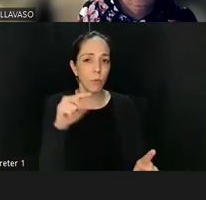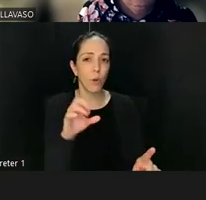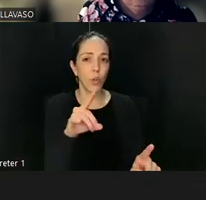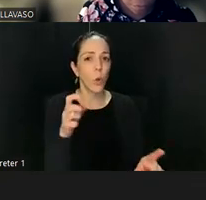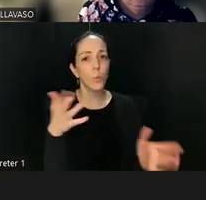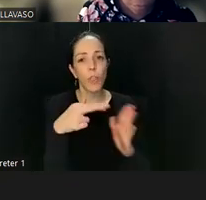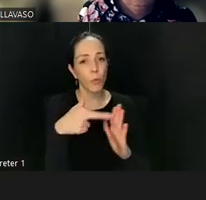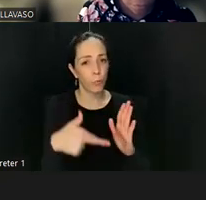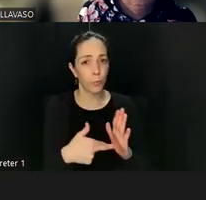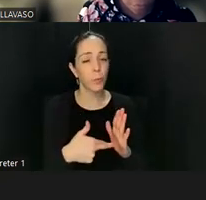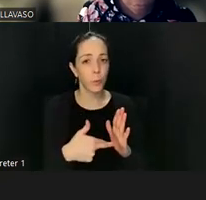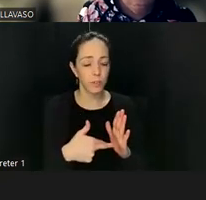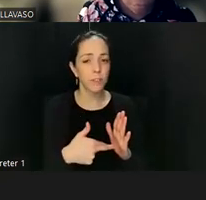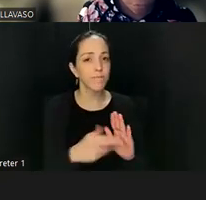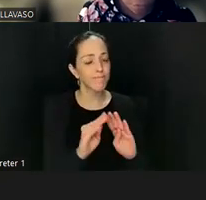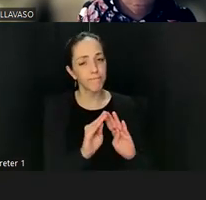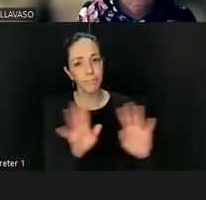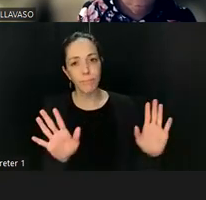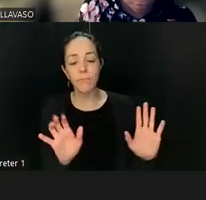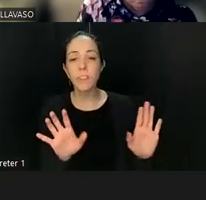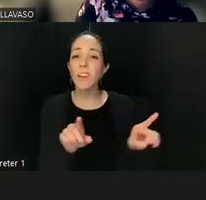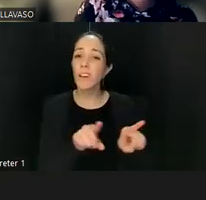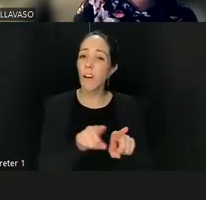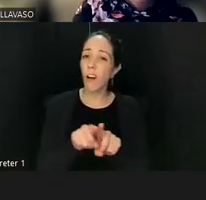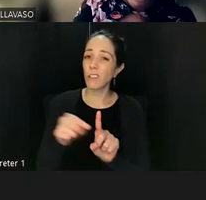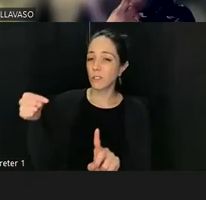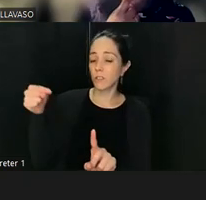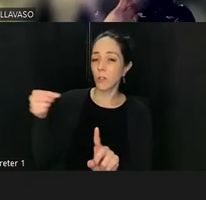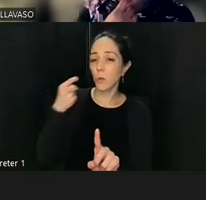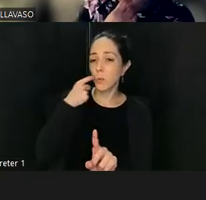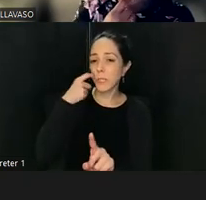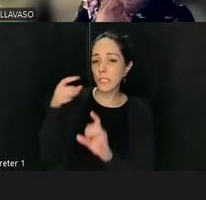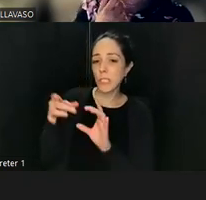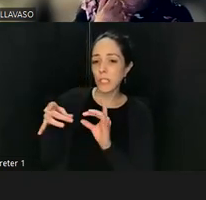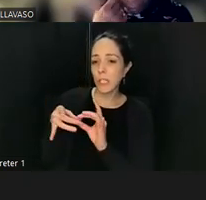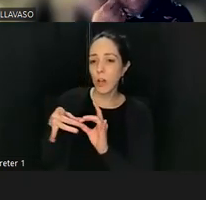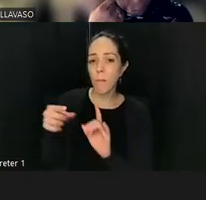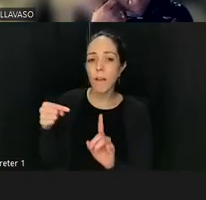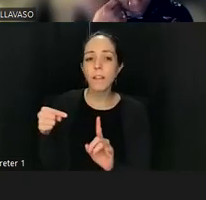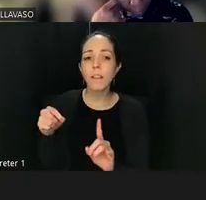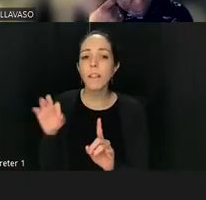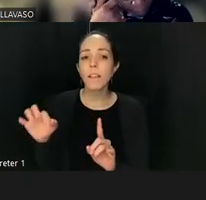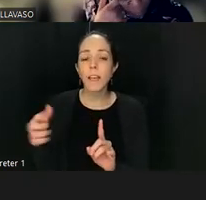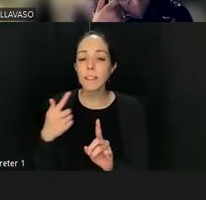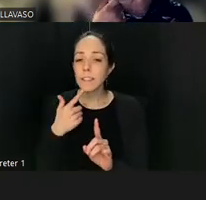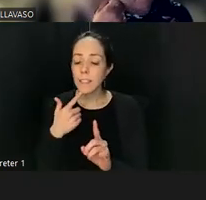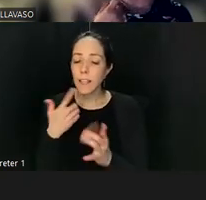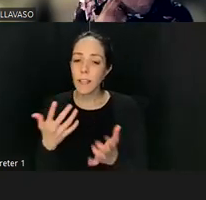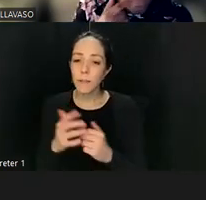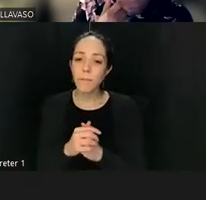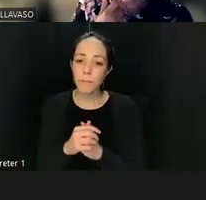supposed to be. I think too that, again, going back to what Ms. Iona was talking about, that maybe you could say weight could be given